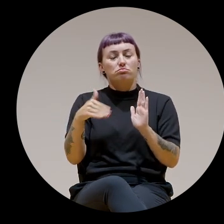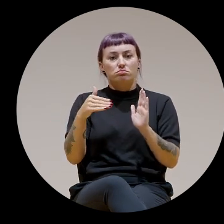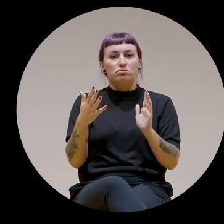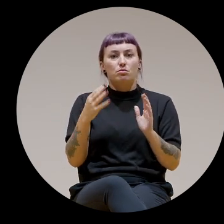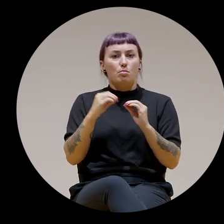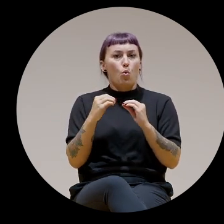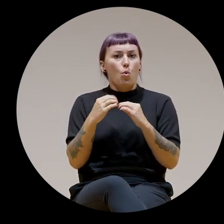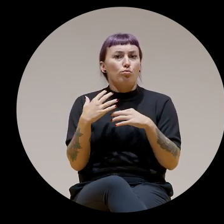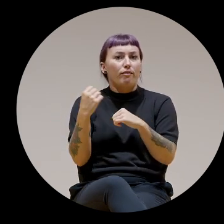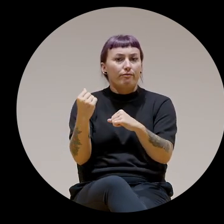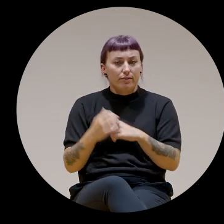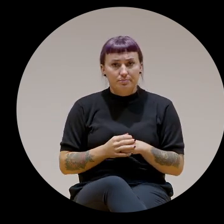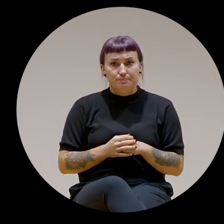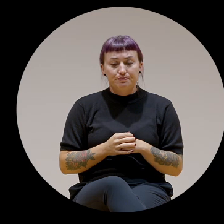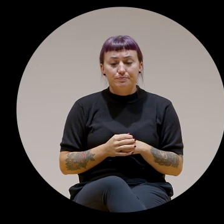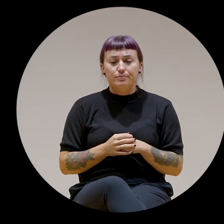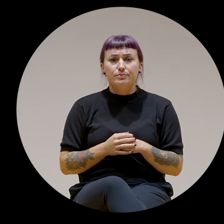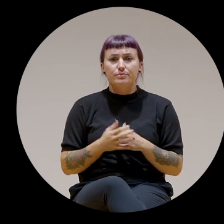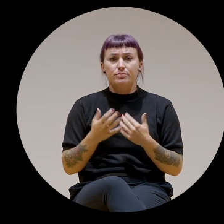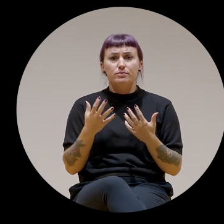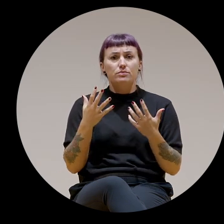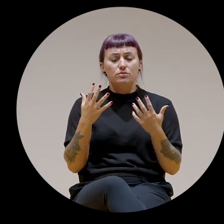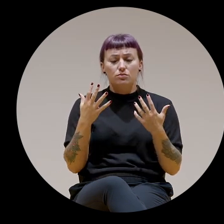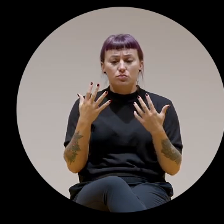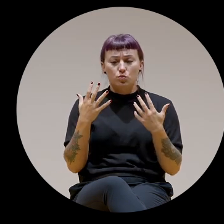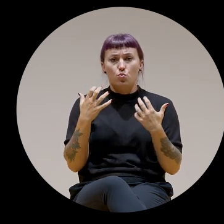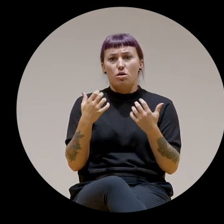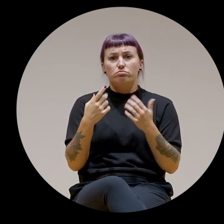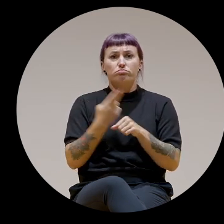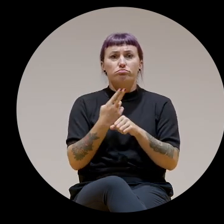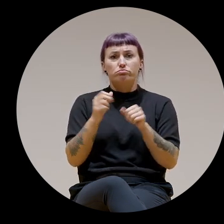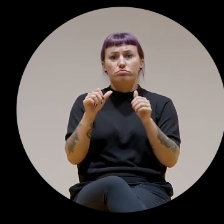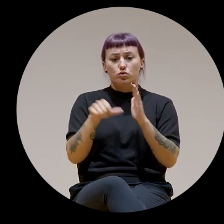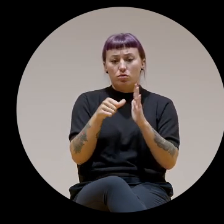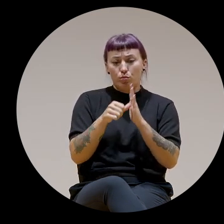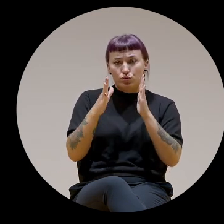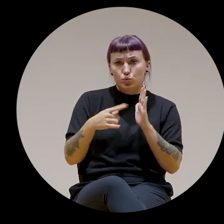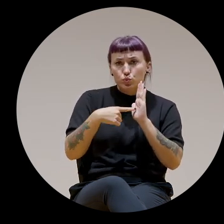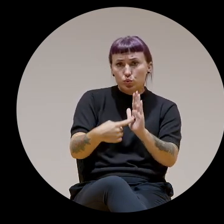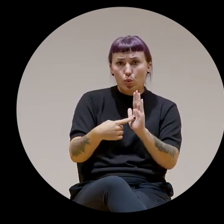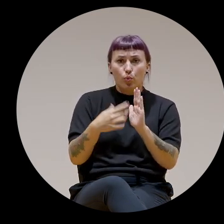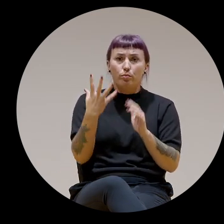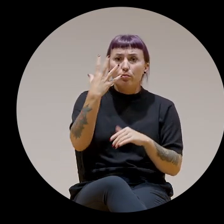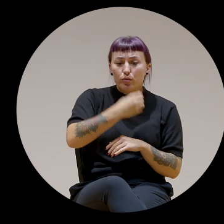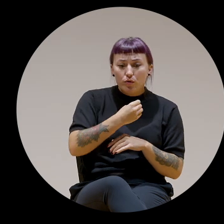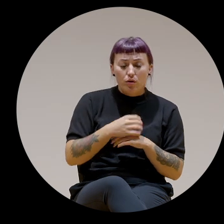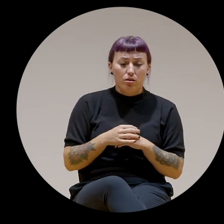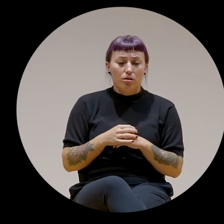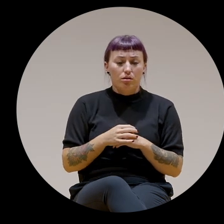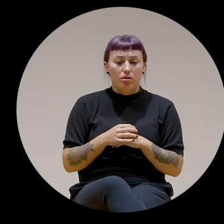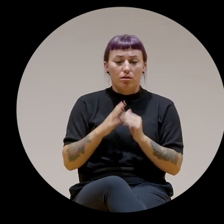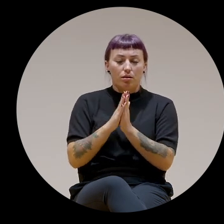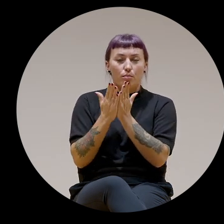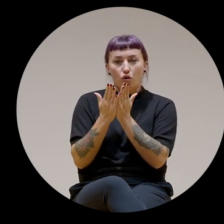were much braver. Now, we wanted to use this sculpture to help illuminate a beautiful book